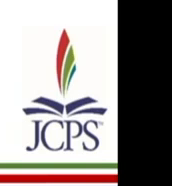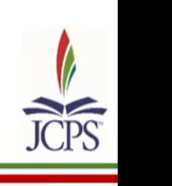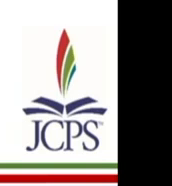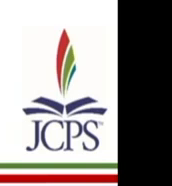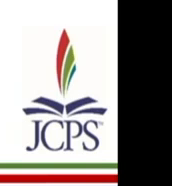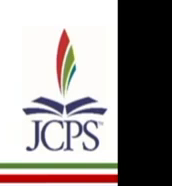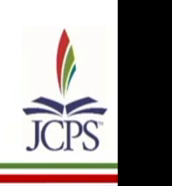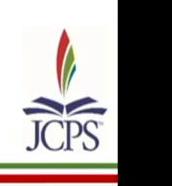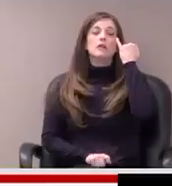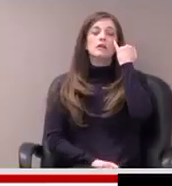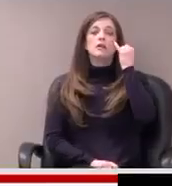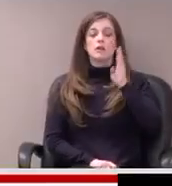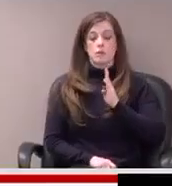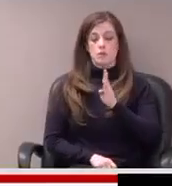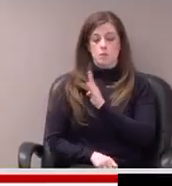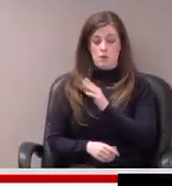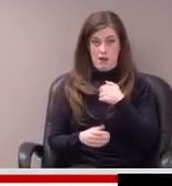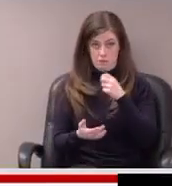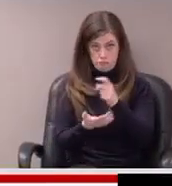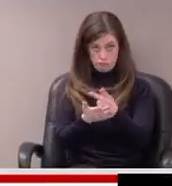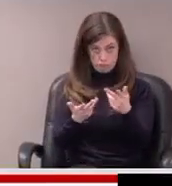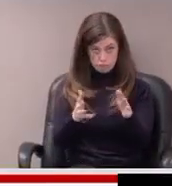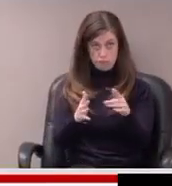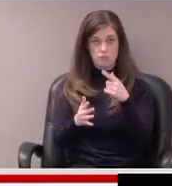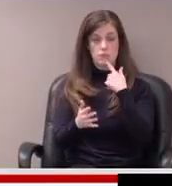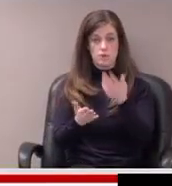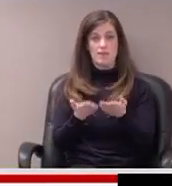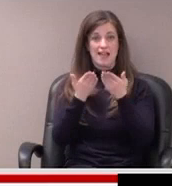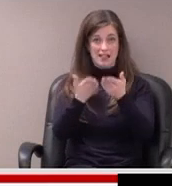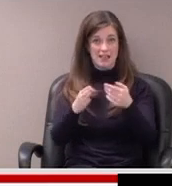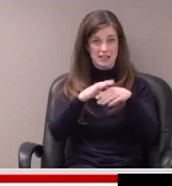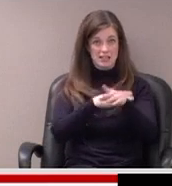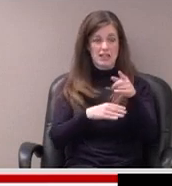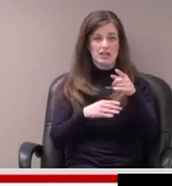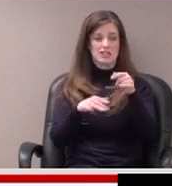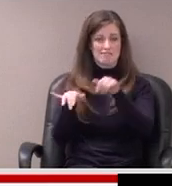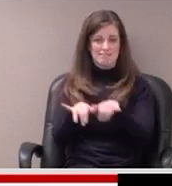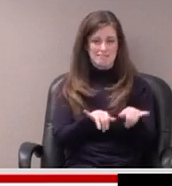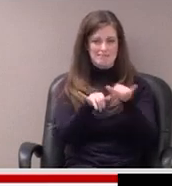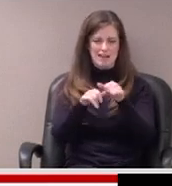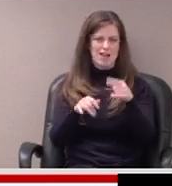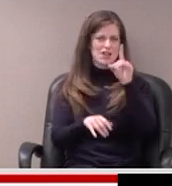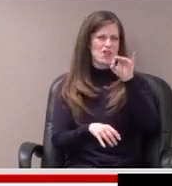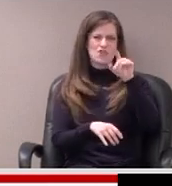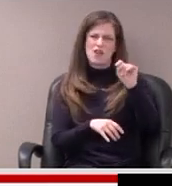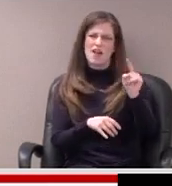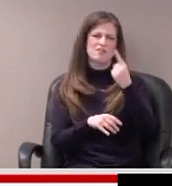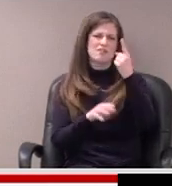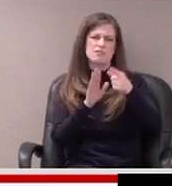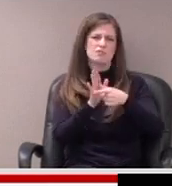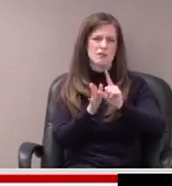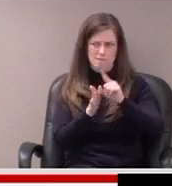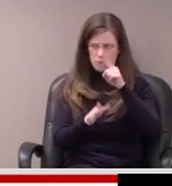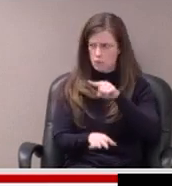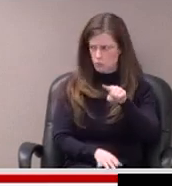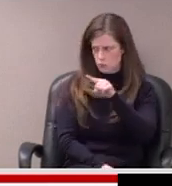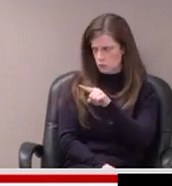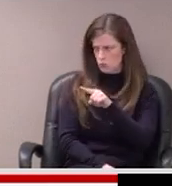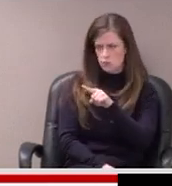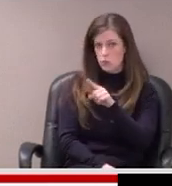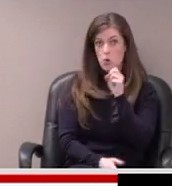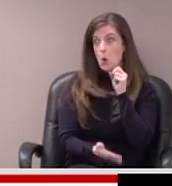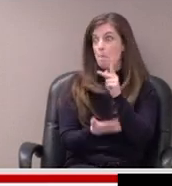if the board having approved the allocation standards, the draft budget is strictly a review for you all. You do not